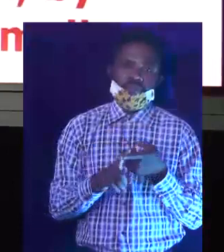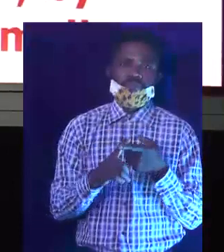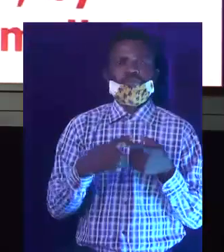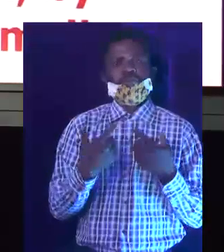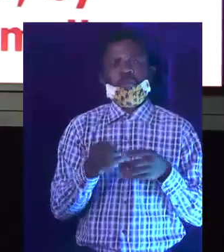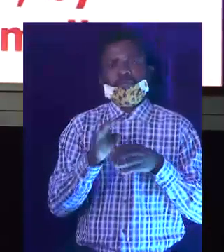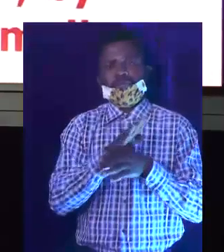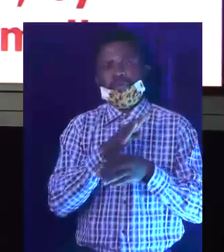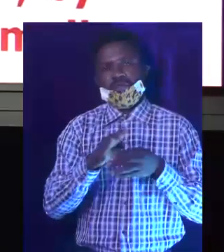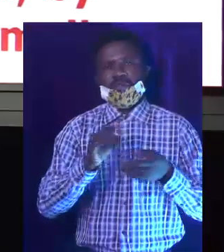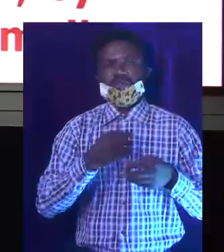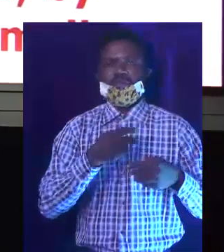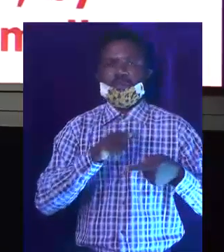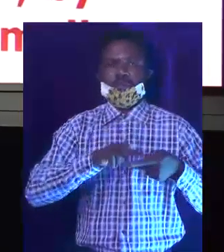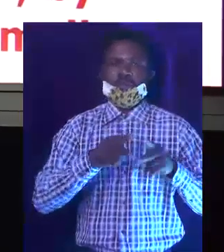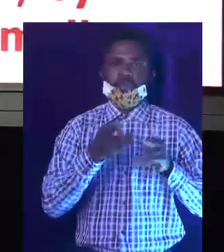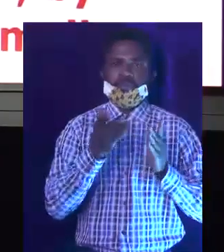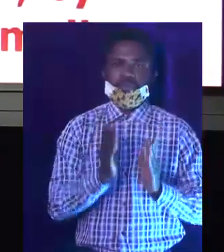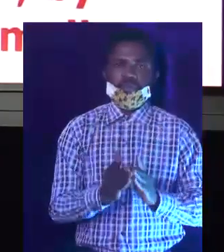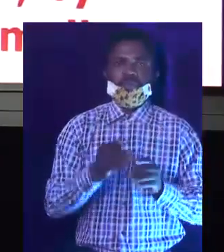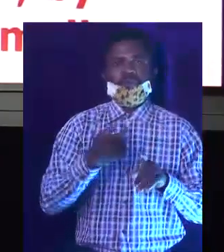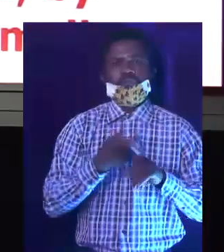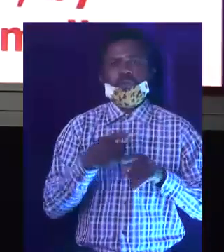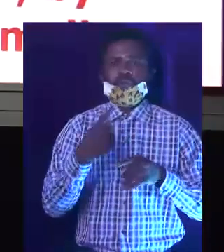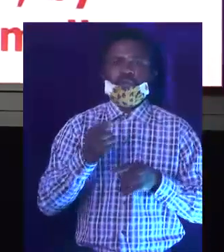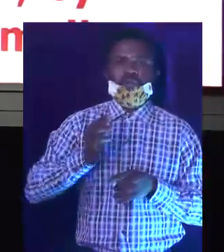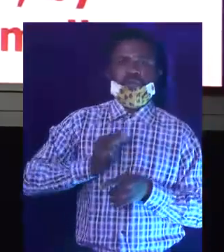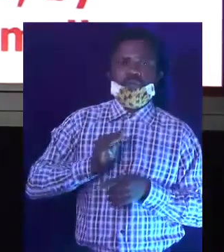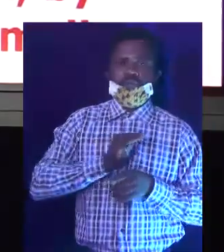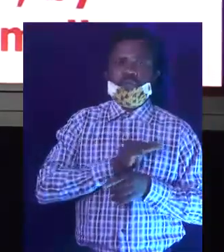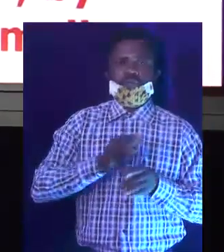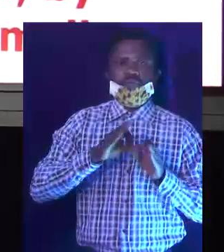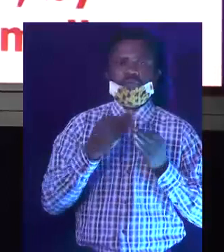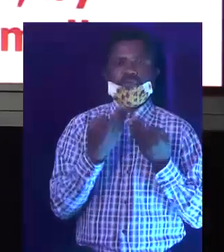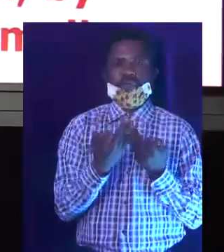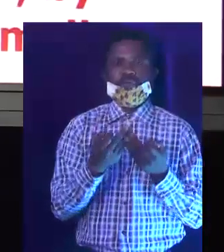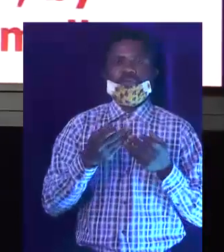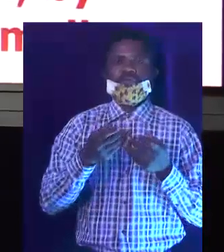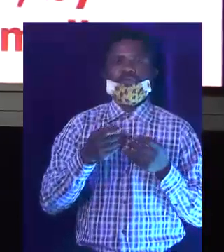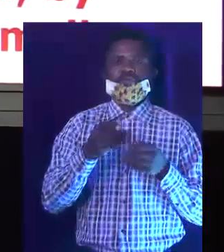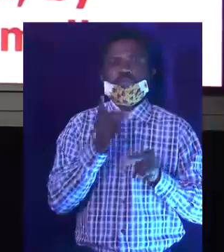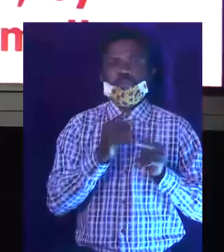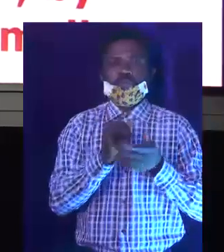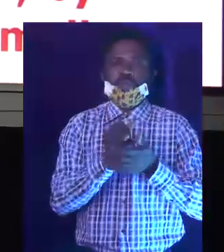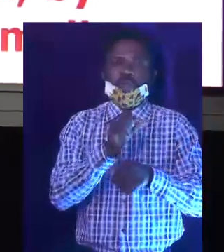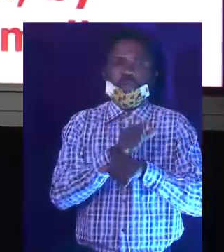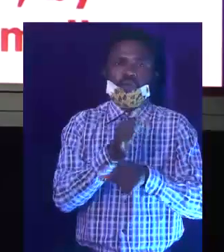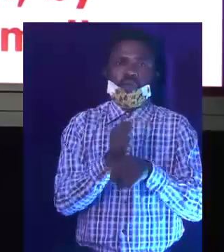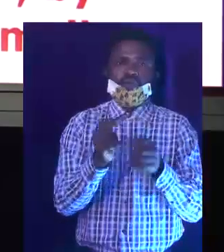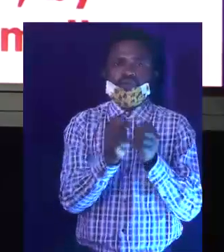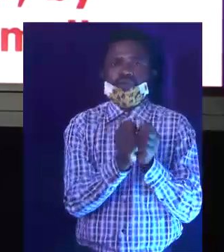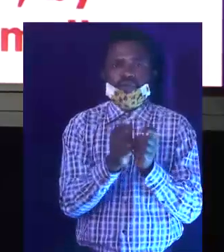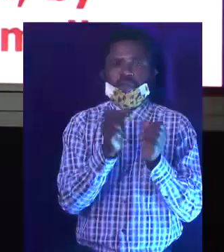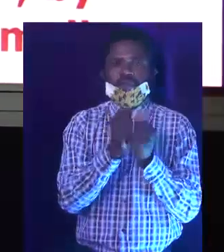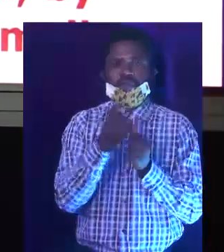from the friends, from the business partners. You can ask from the family members, co-workers, the